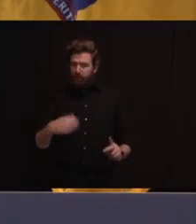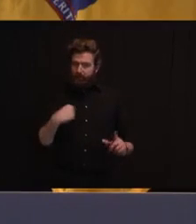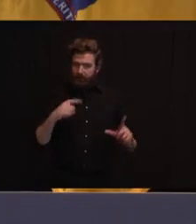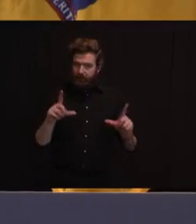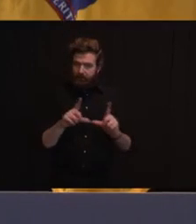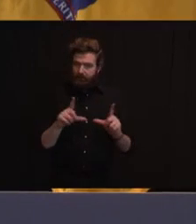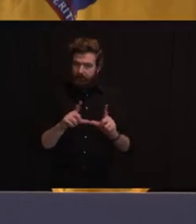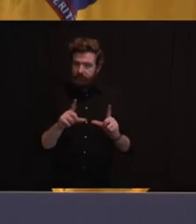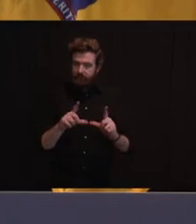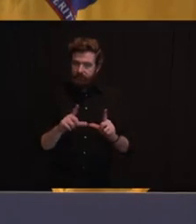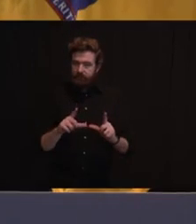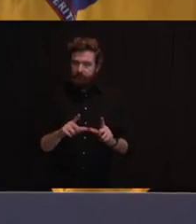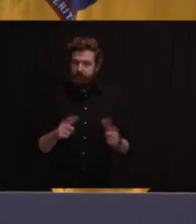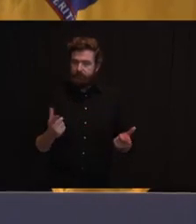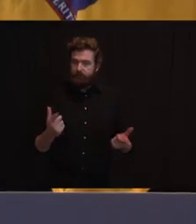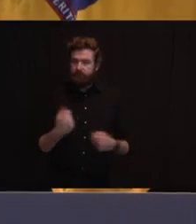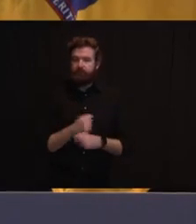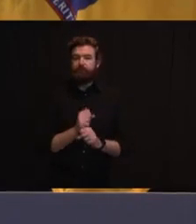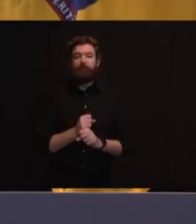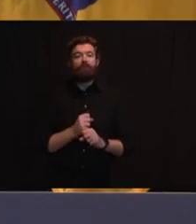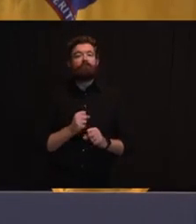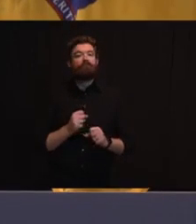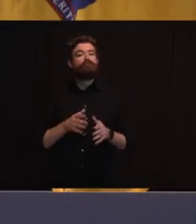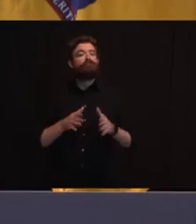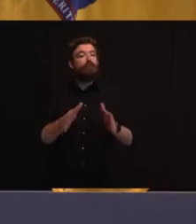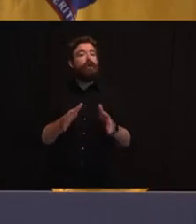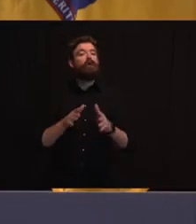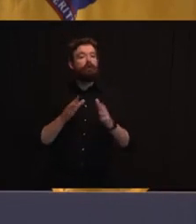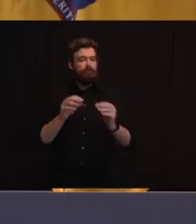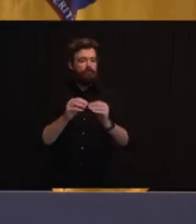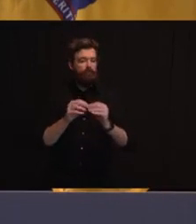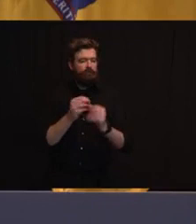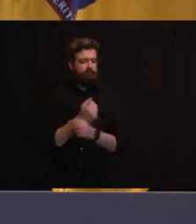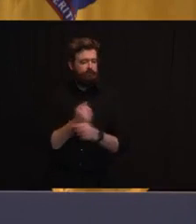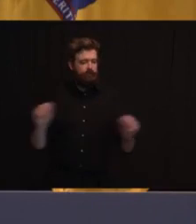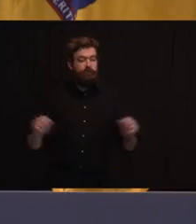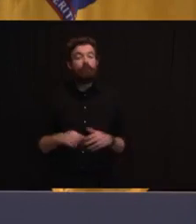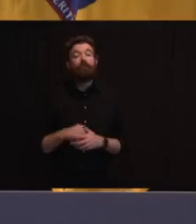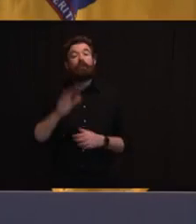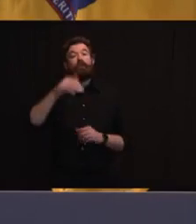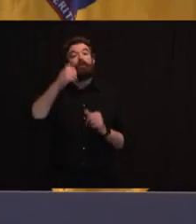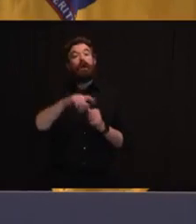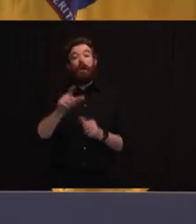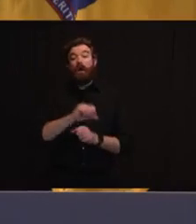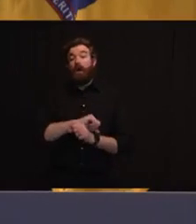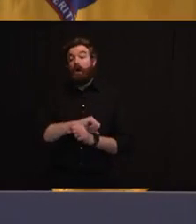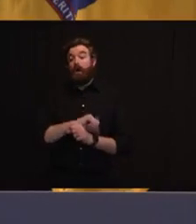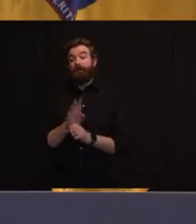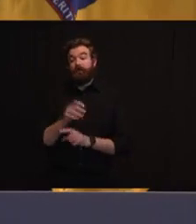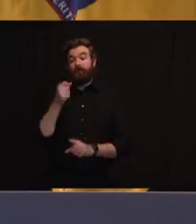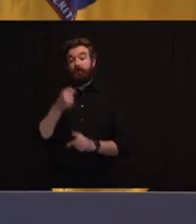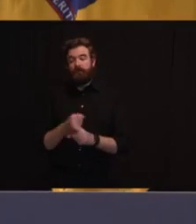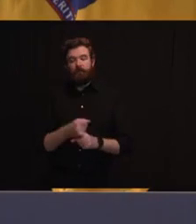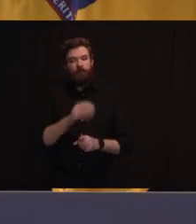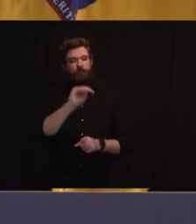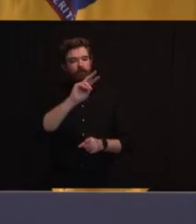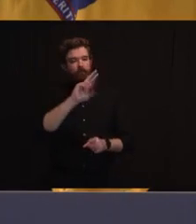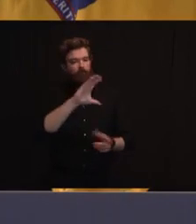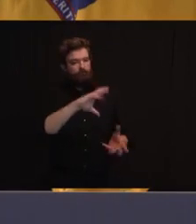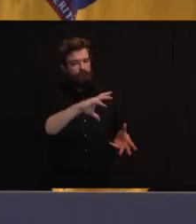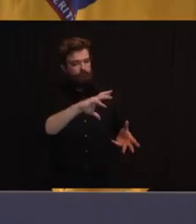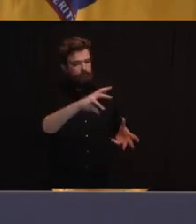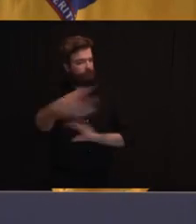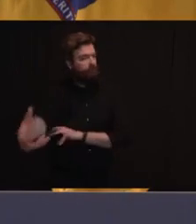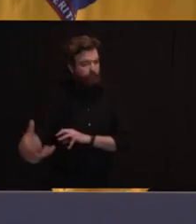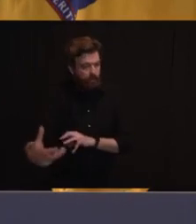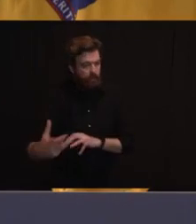And again, with a heavy heart, understand why it had to slip a little bit. I don't want it to slip any more than it has to, because it's the right